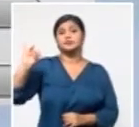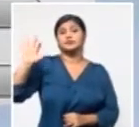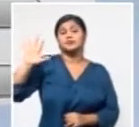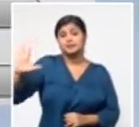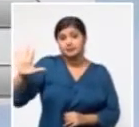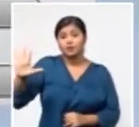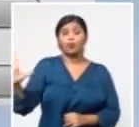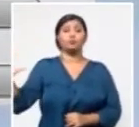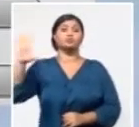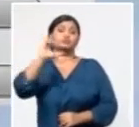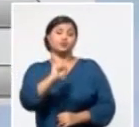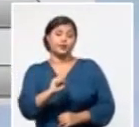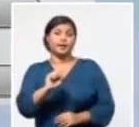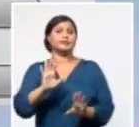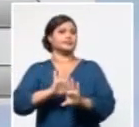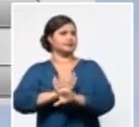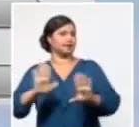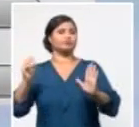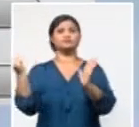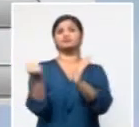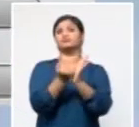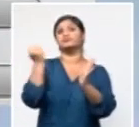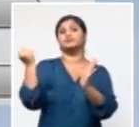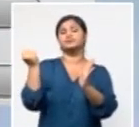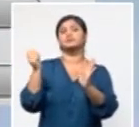198,675 samples studied,